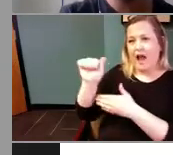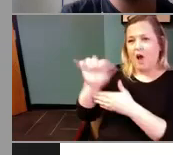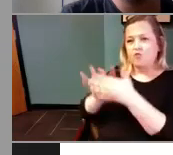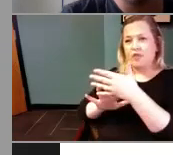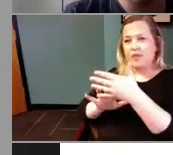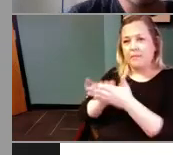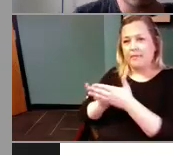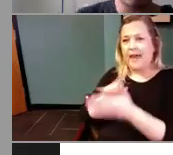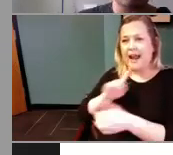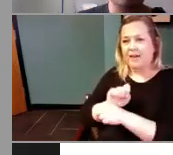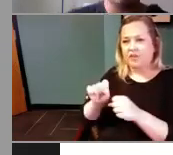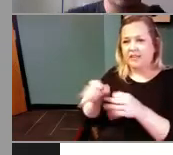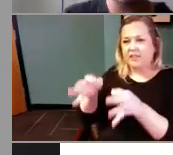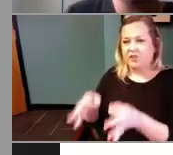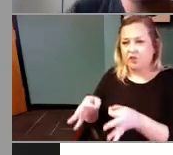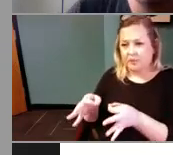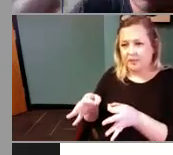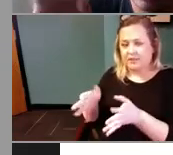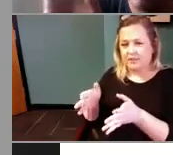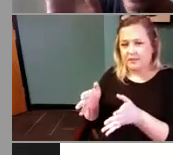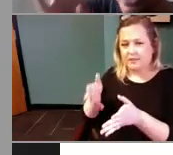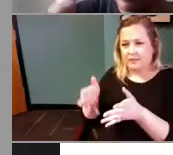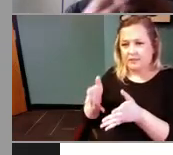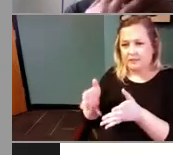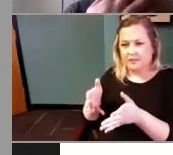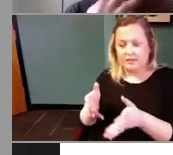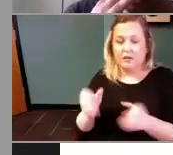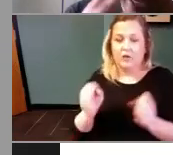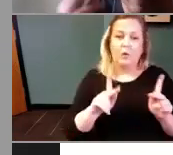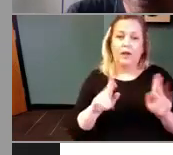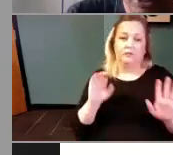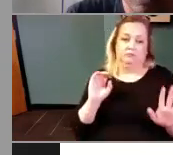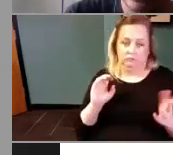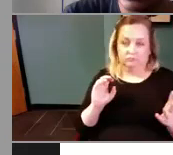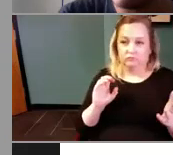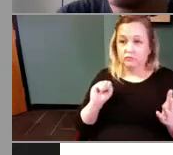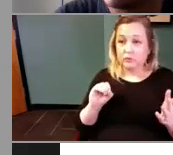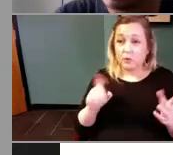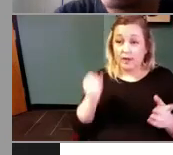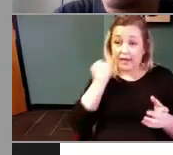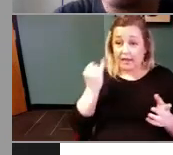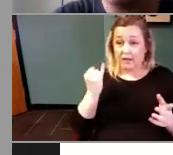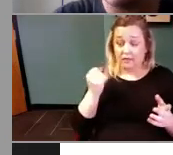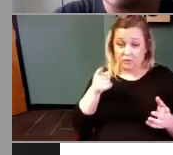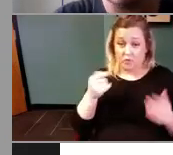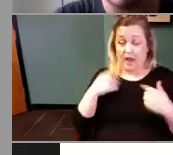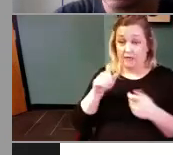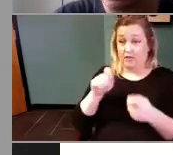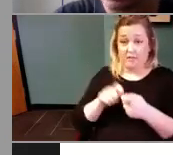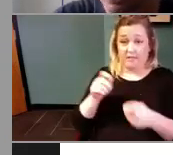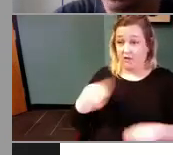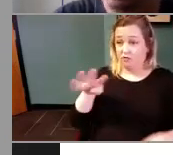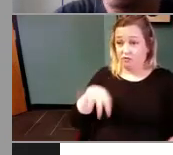Okay. So, given a graph, right? You have this particular graph and you have represented it as